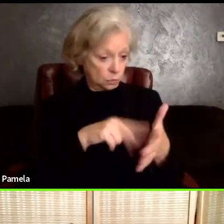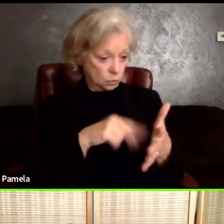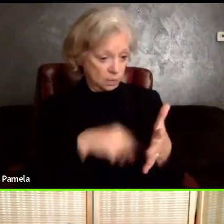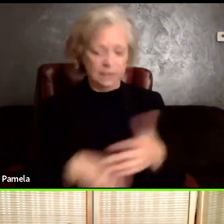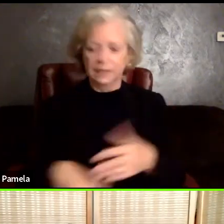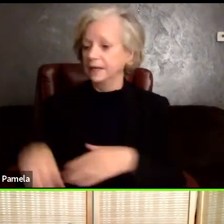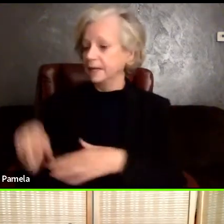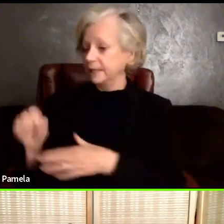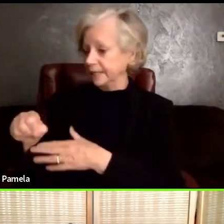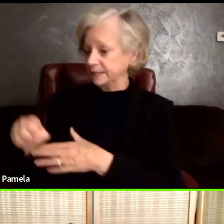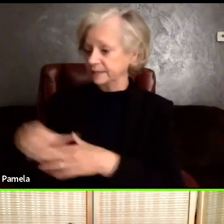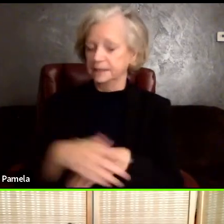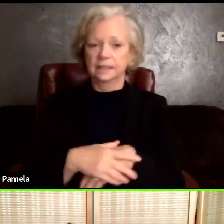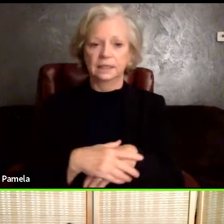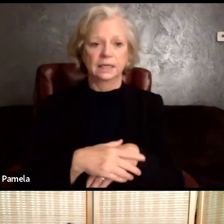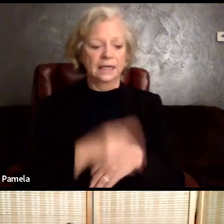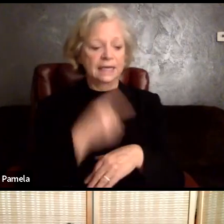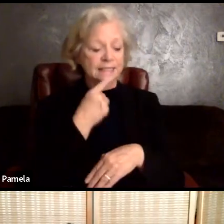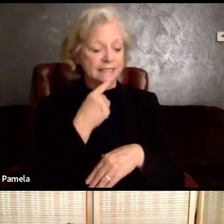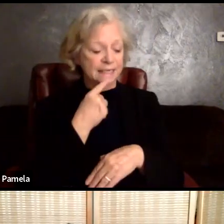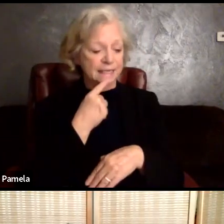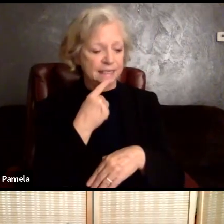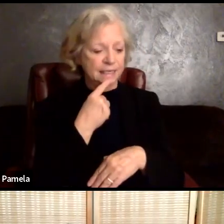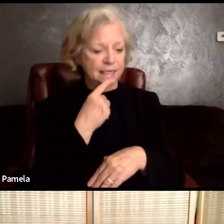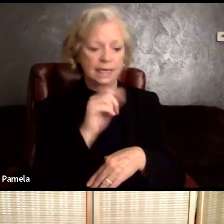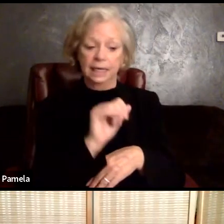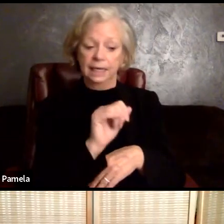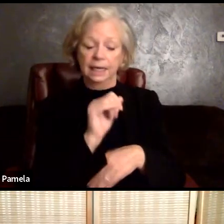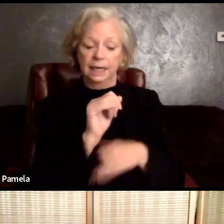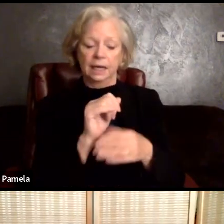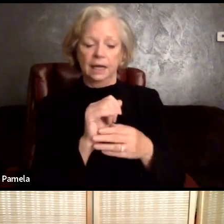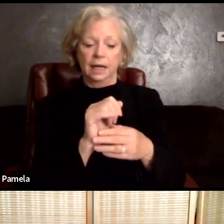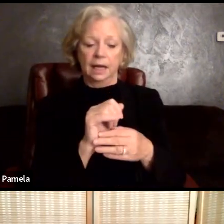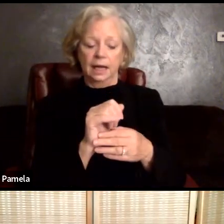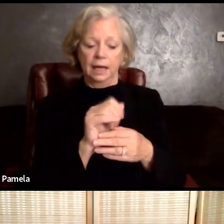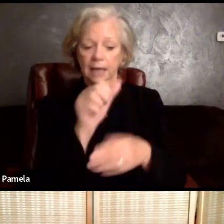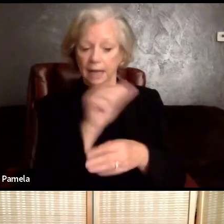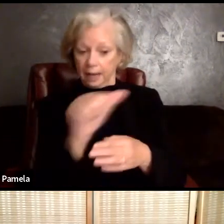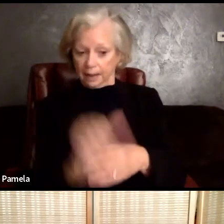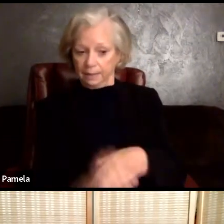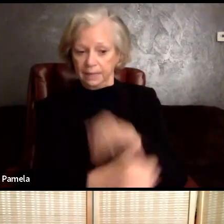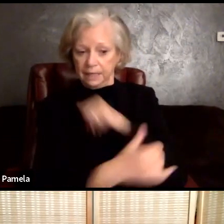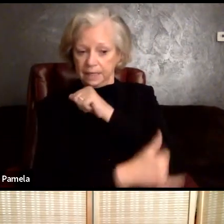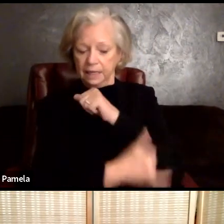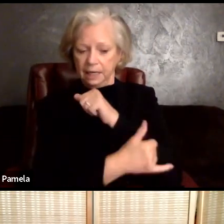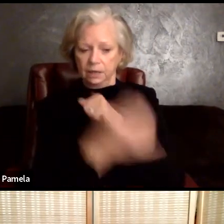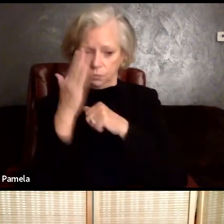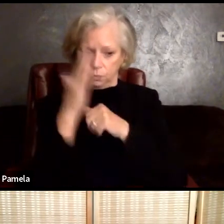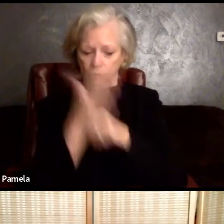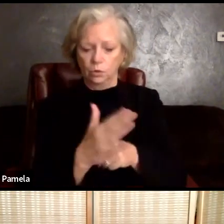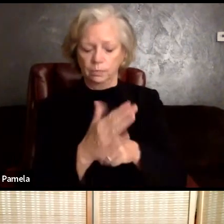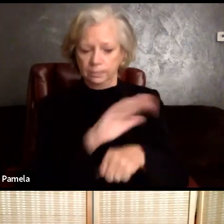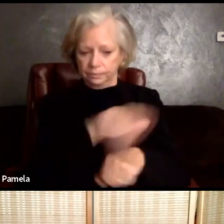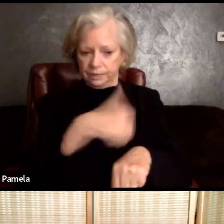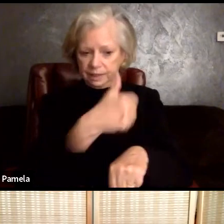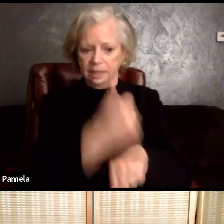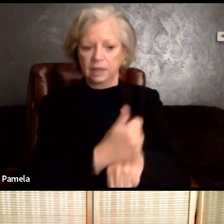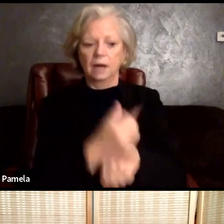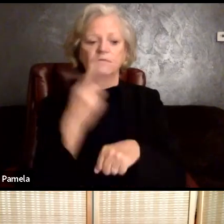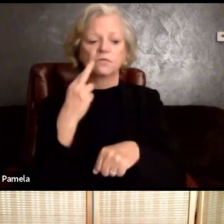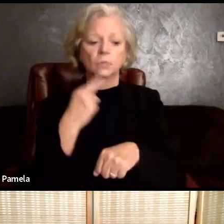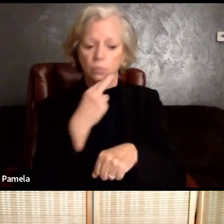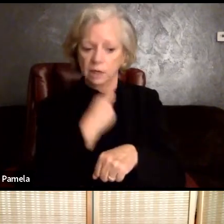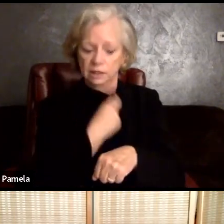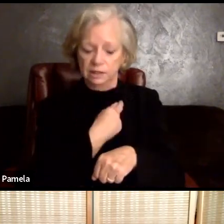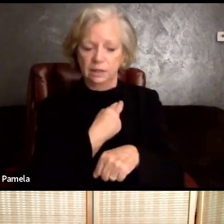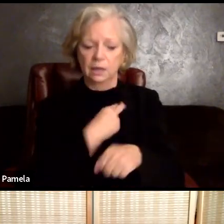please. Okay. It says, is Alameda County planning on instituting vax mandates for restaurants, even though infection rates